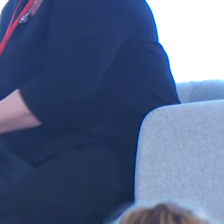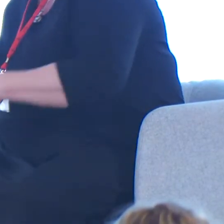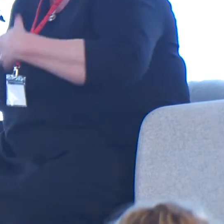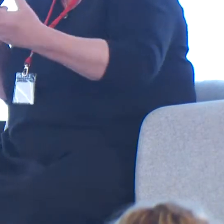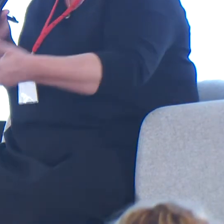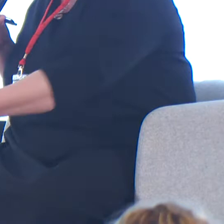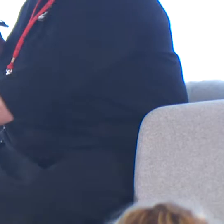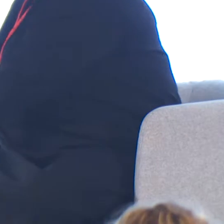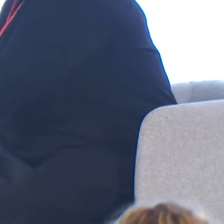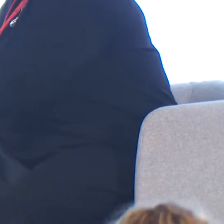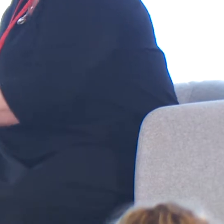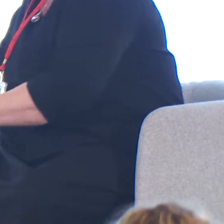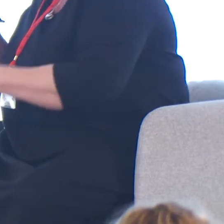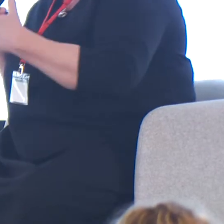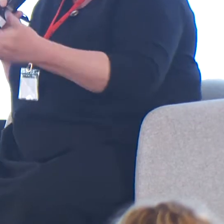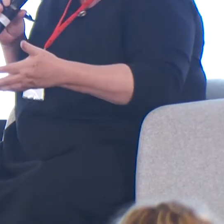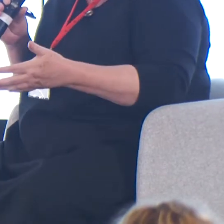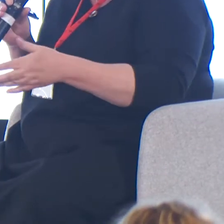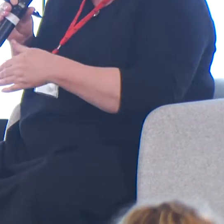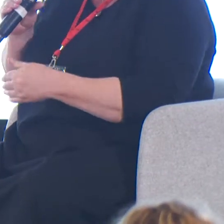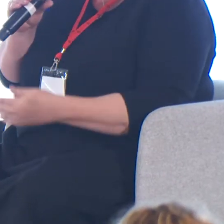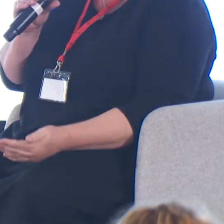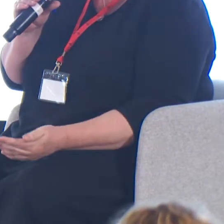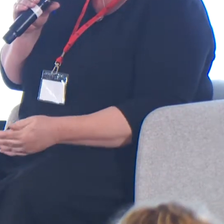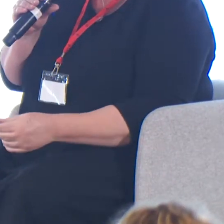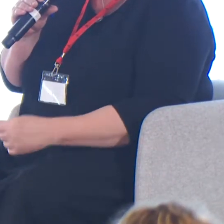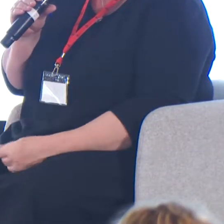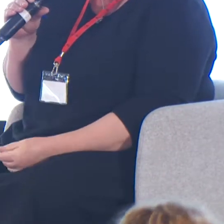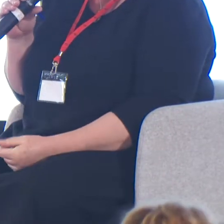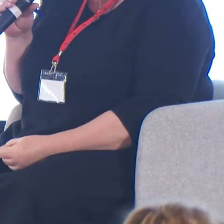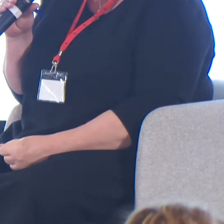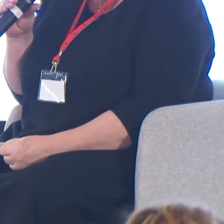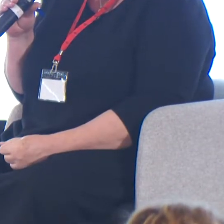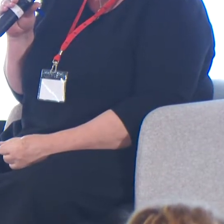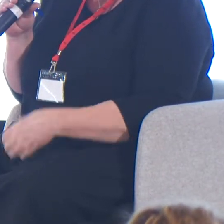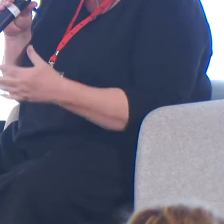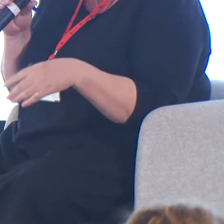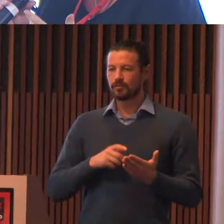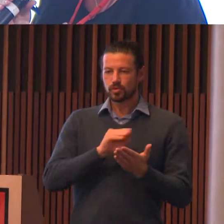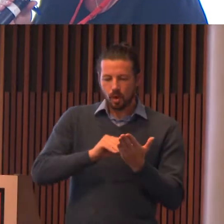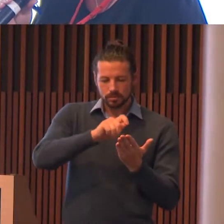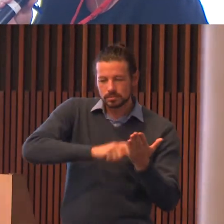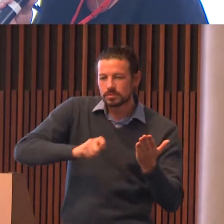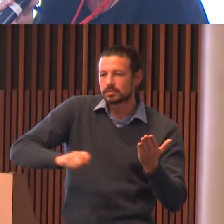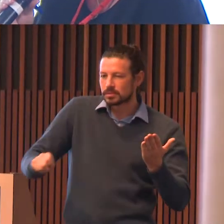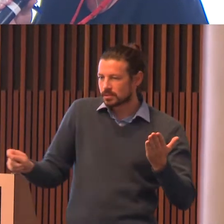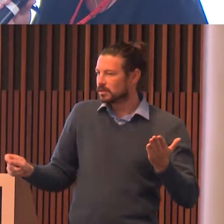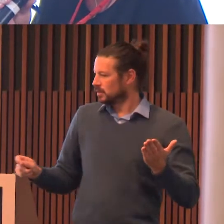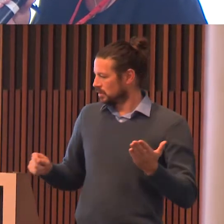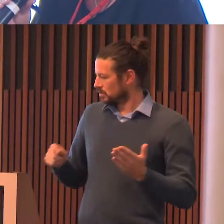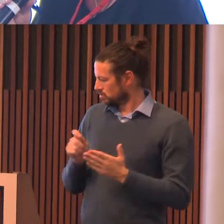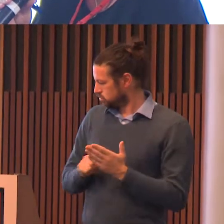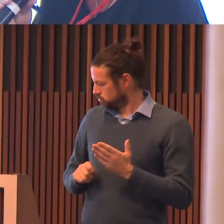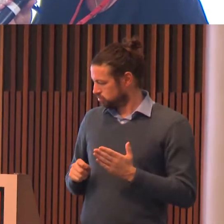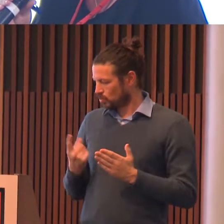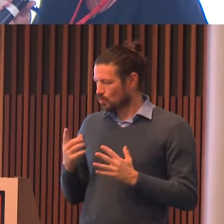I've got a whole kind of thing of notes here that I've been jotting down over the last